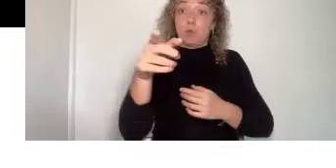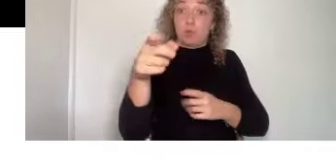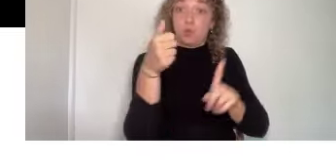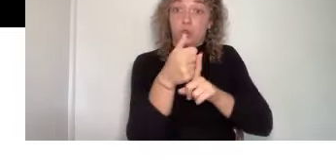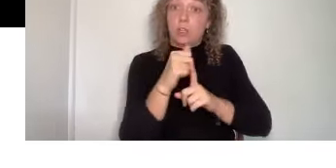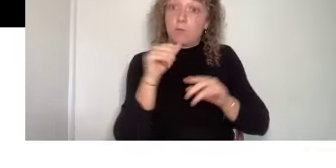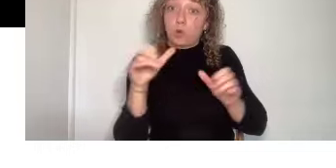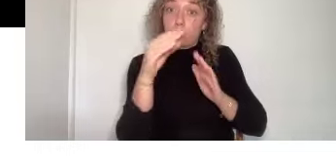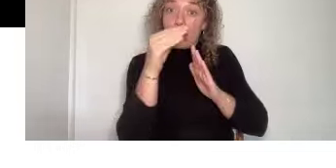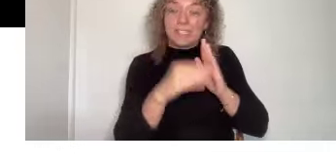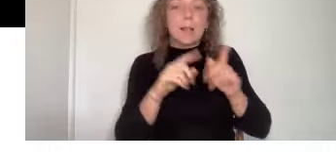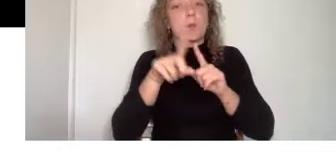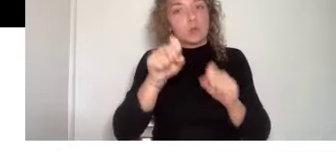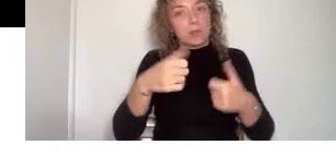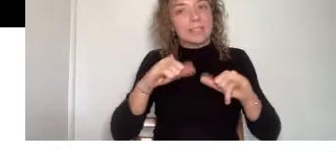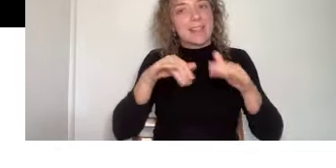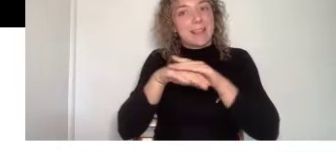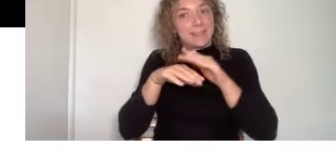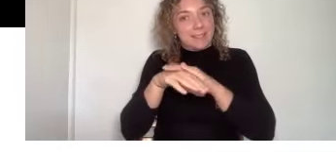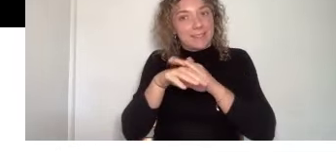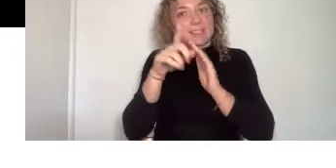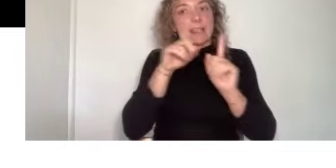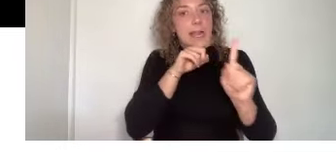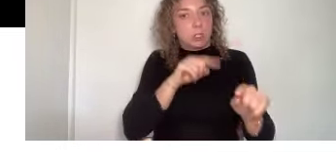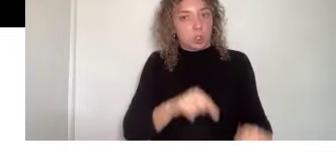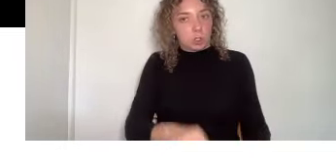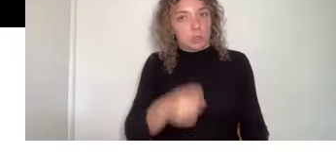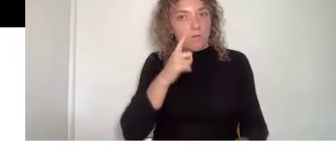access all of the answers to these questions as well, right? That's highly